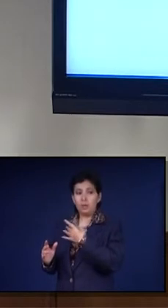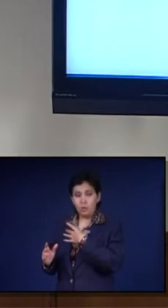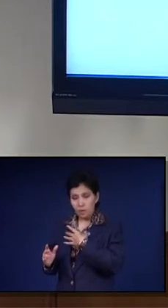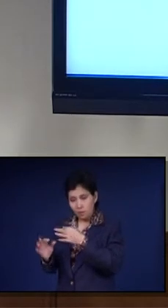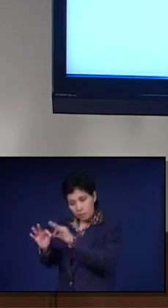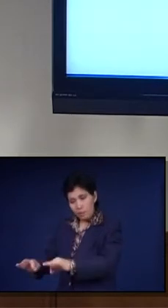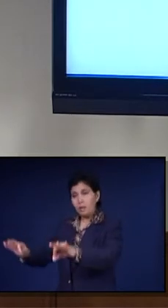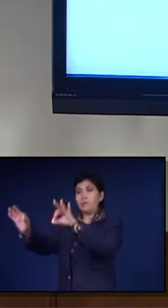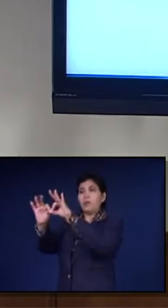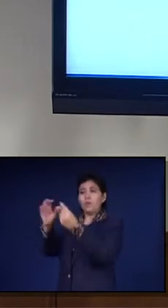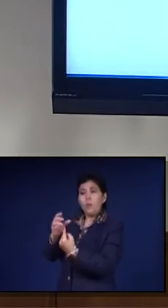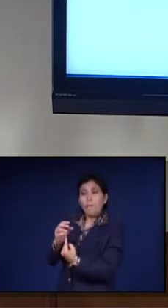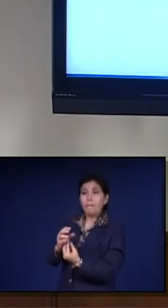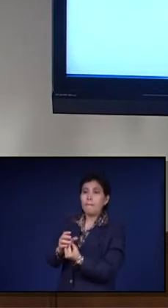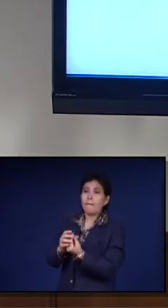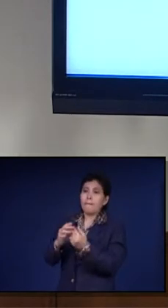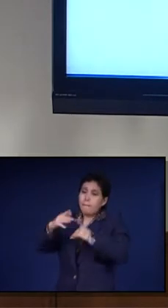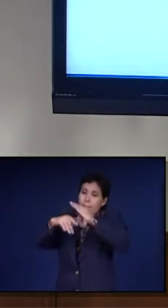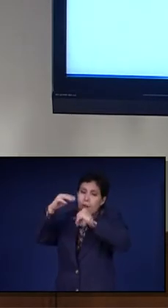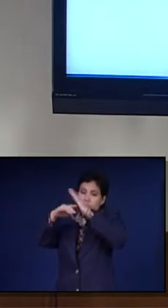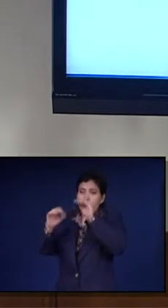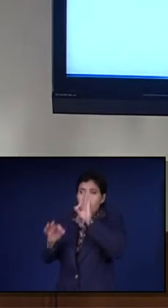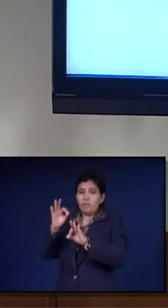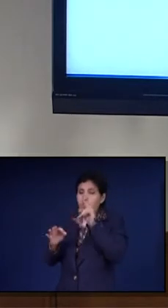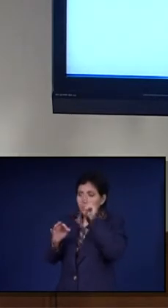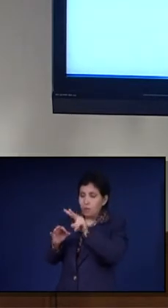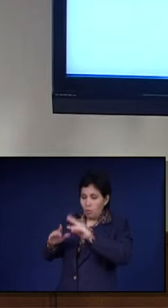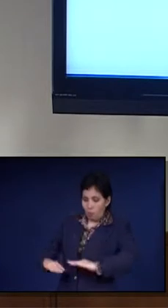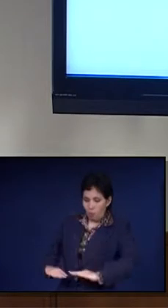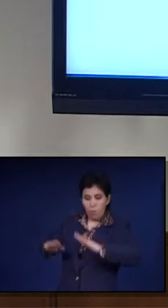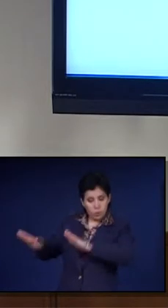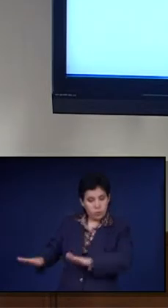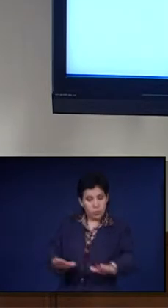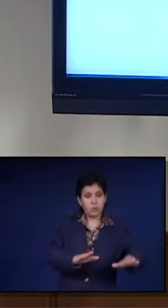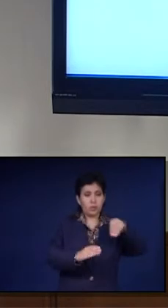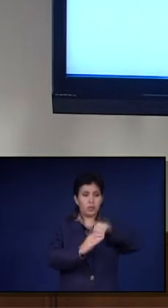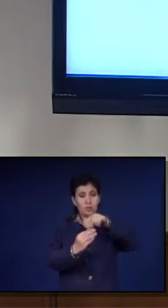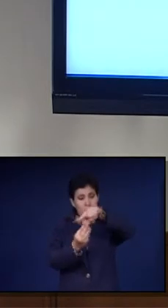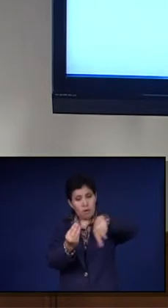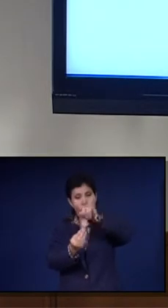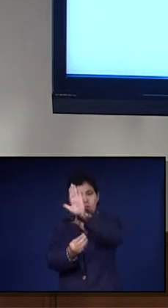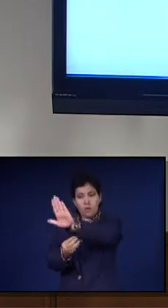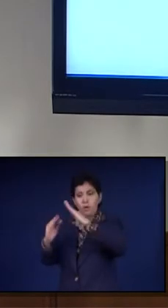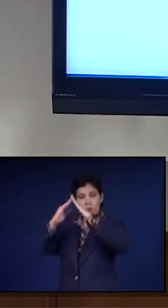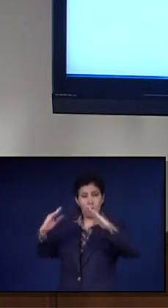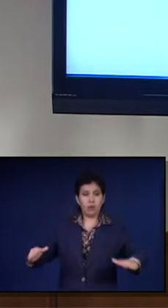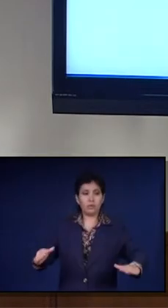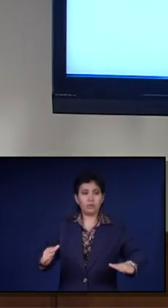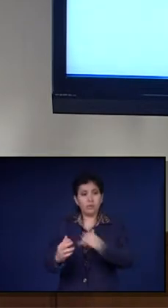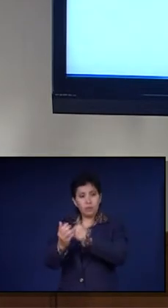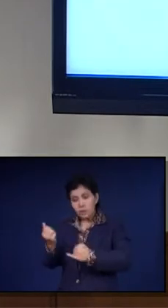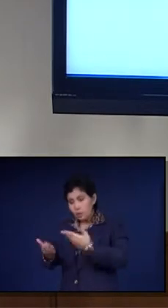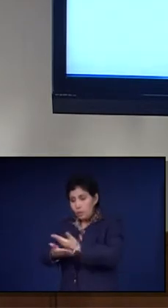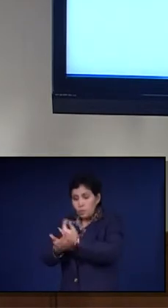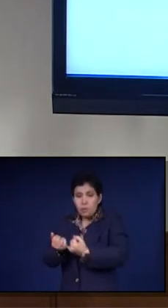of personality. And even if you look at children in your own house, around your house, or newborn babies,